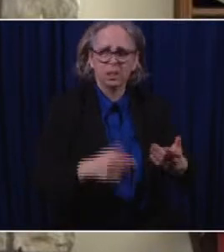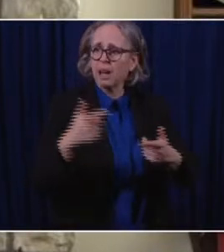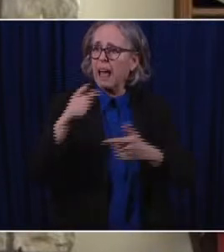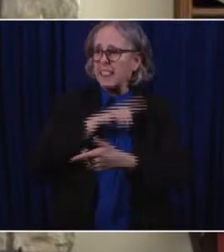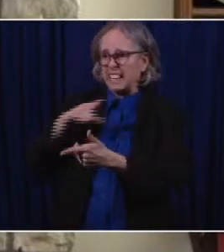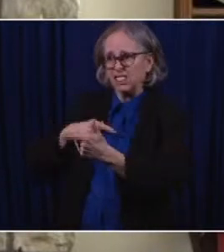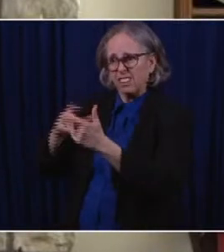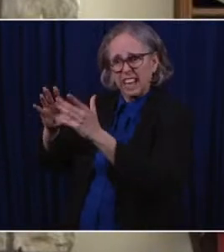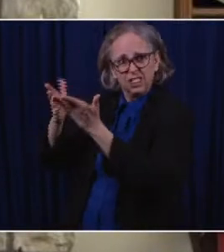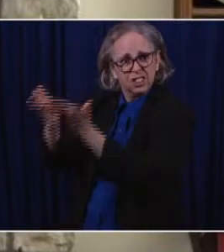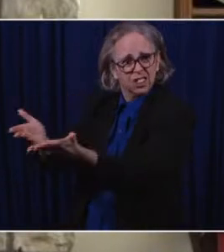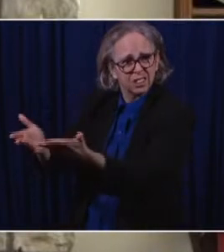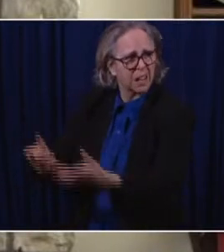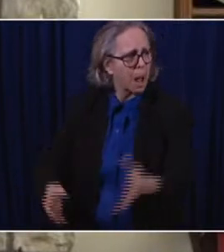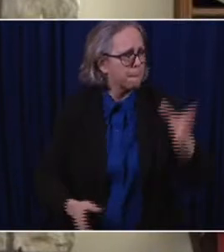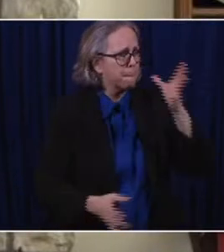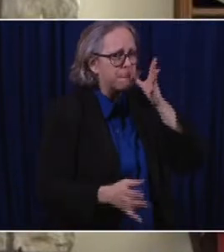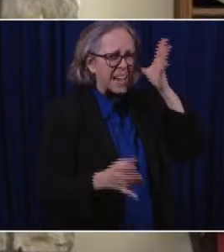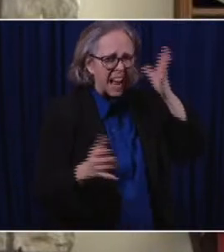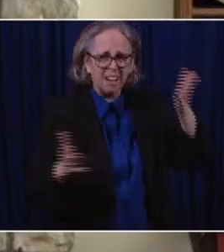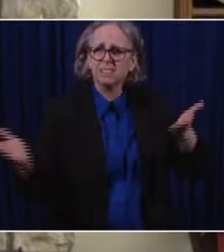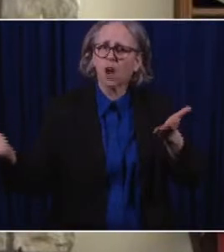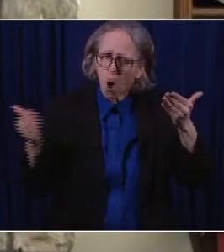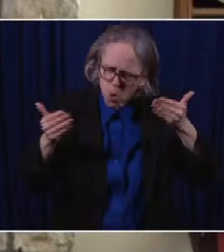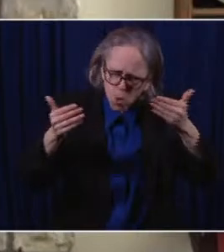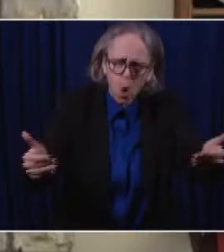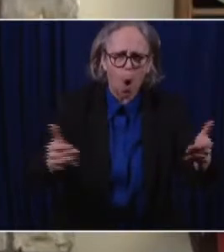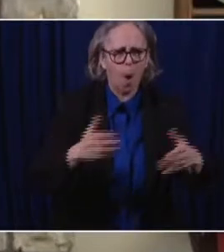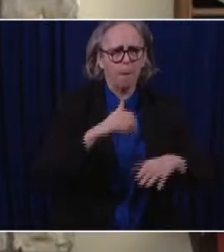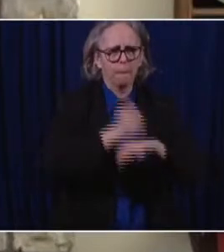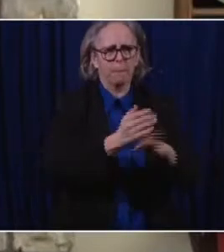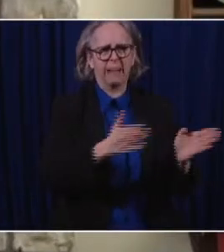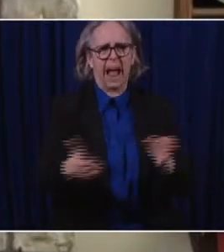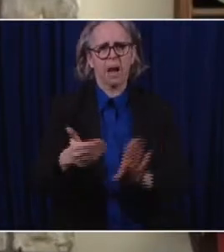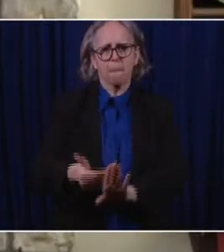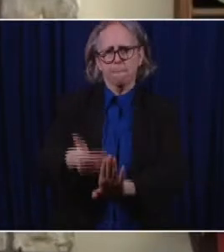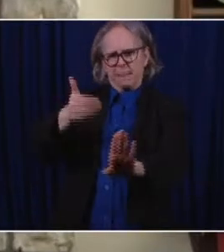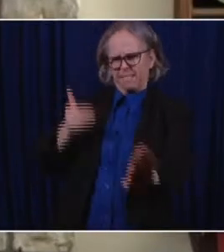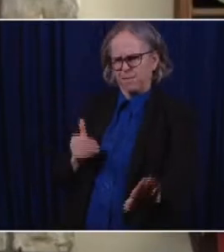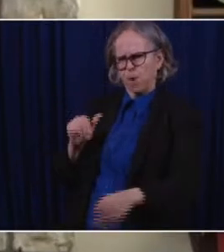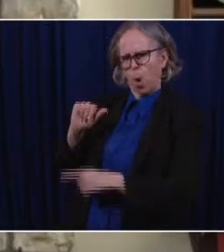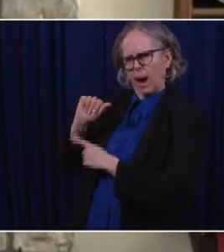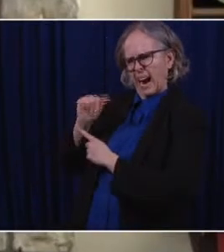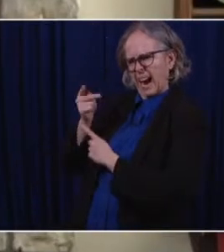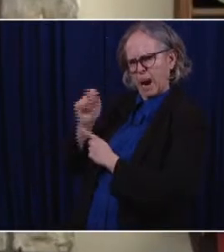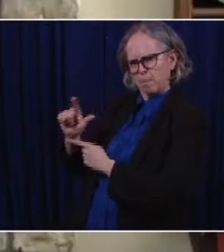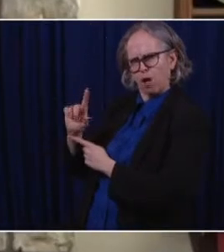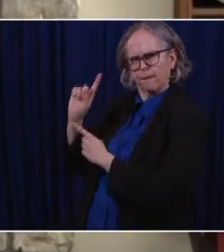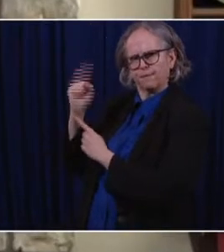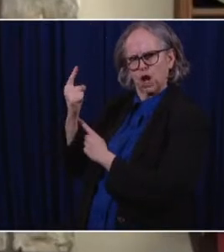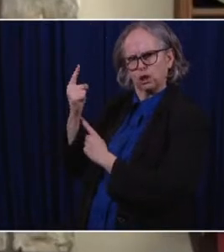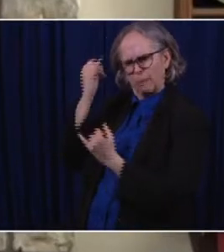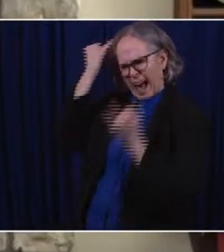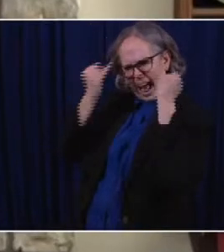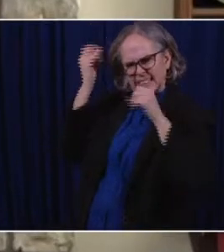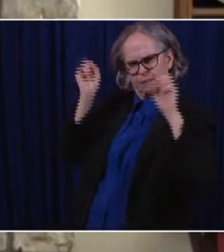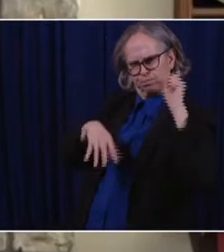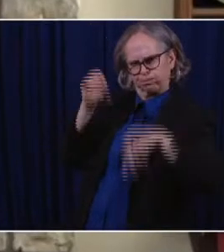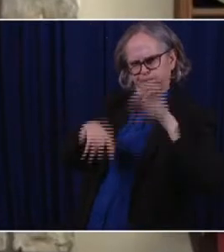1. So I'm asking for a public dialogue in each school district, a conversation.